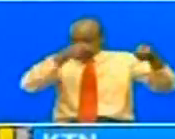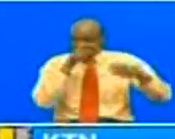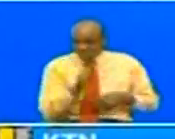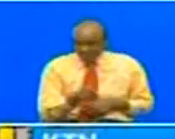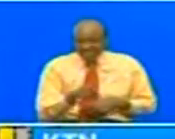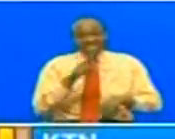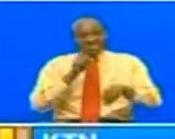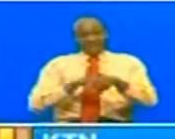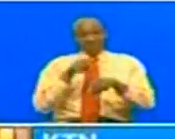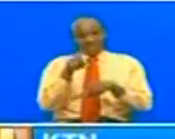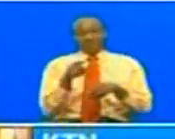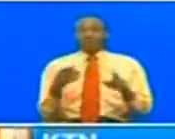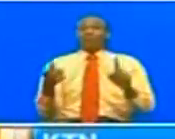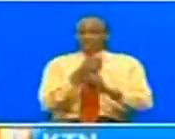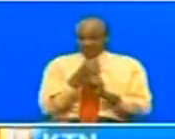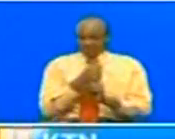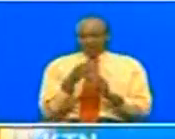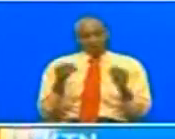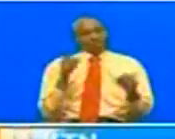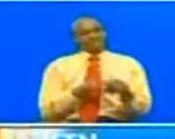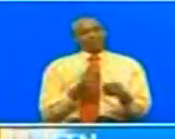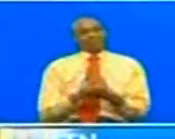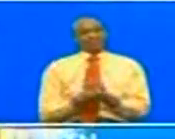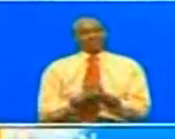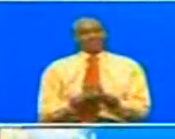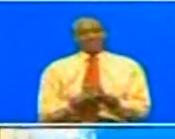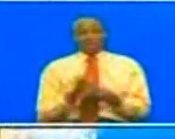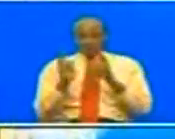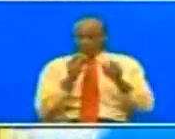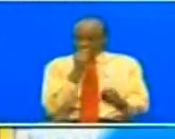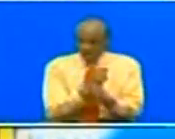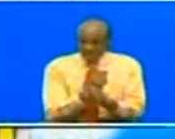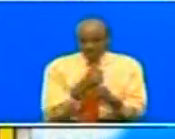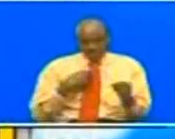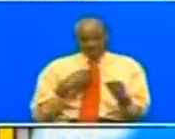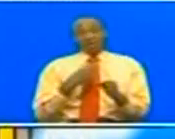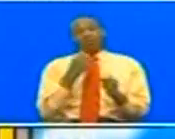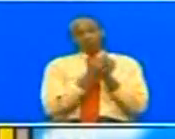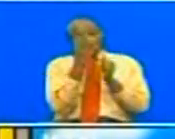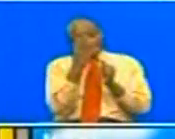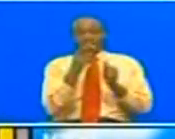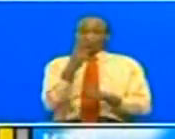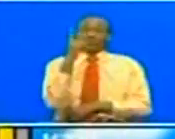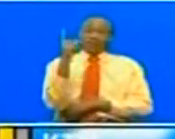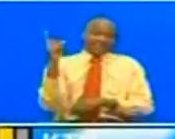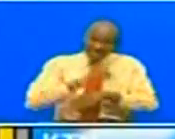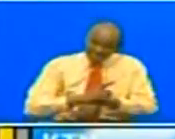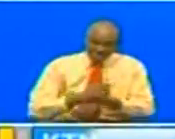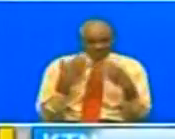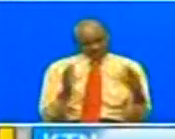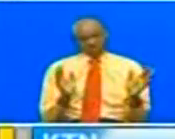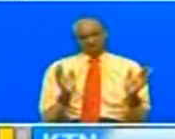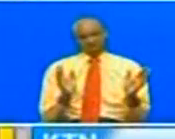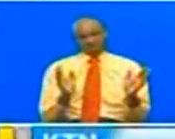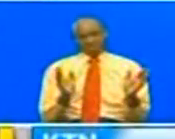time it takes to achieve what you want. Normal work will take us from 14 to 21 days. We have delivered.